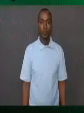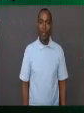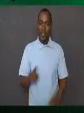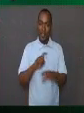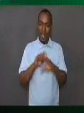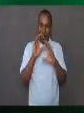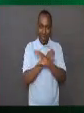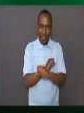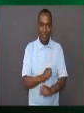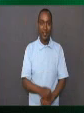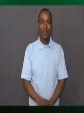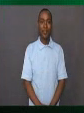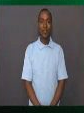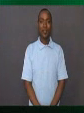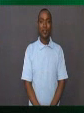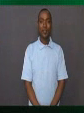Time's up.